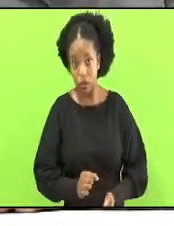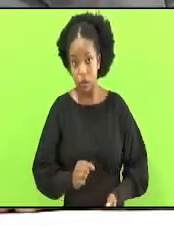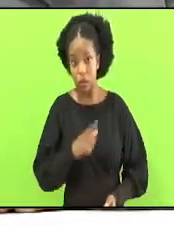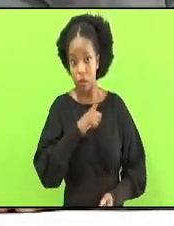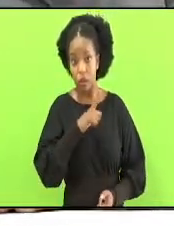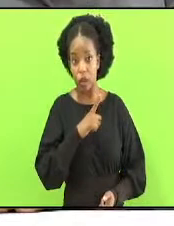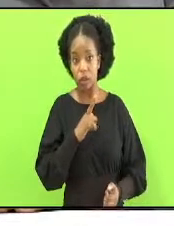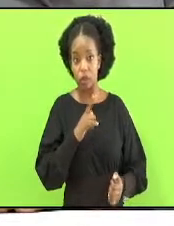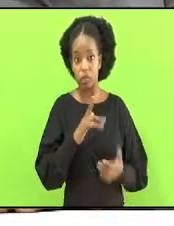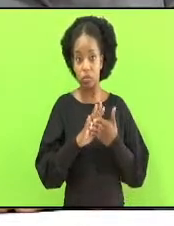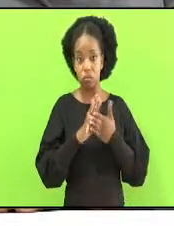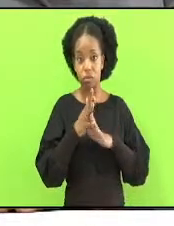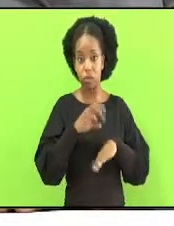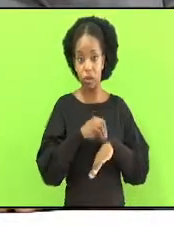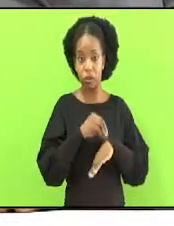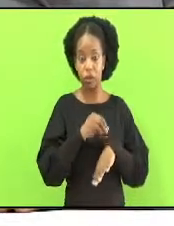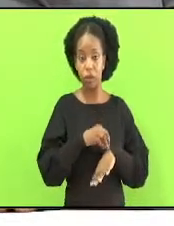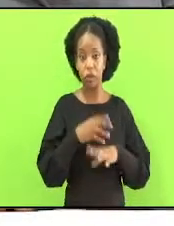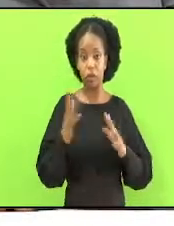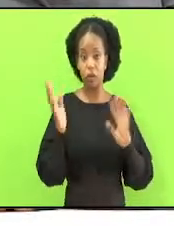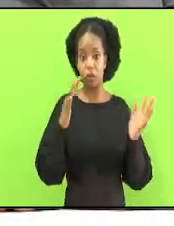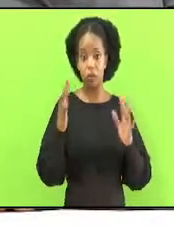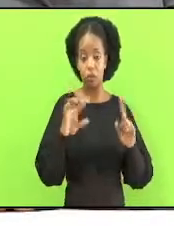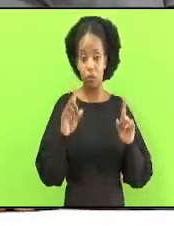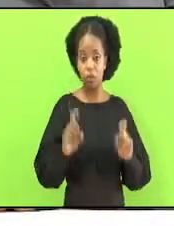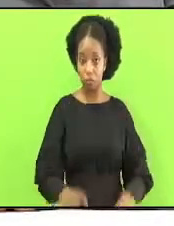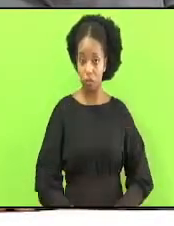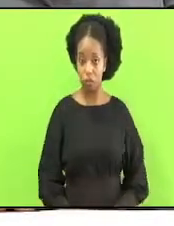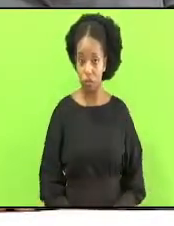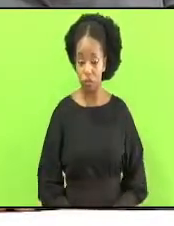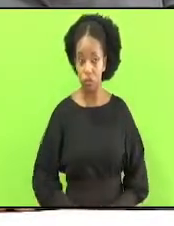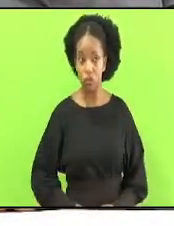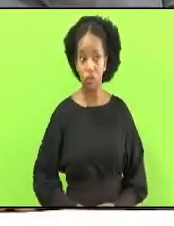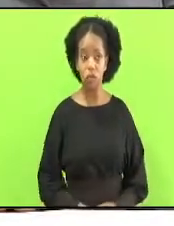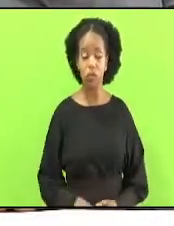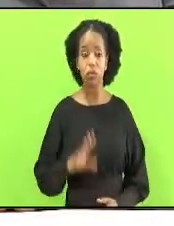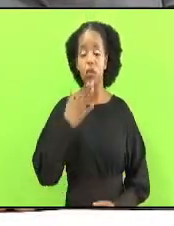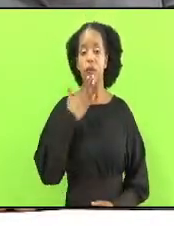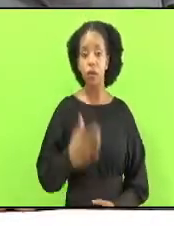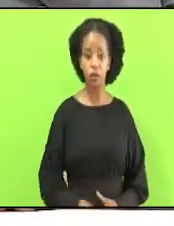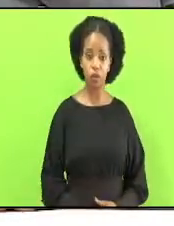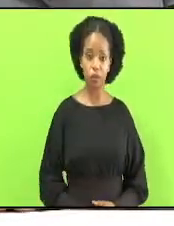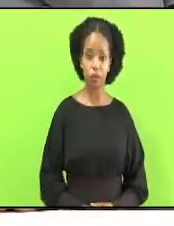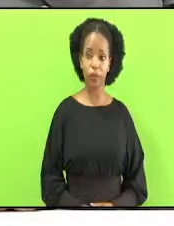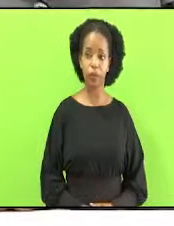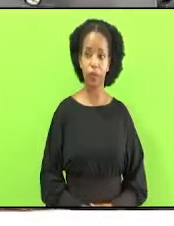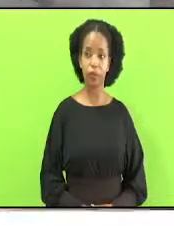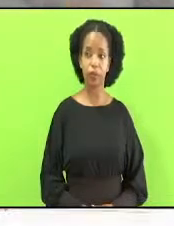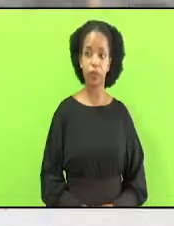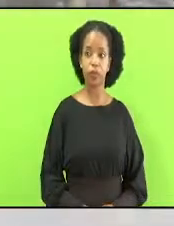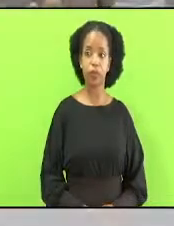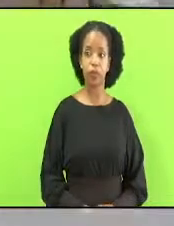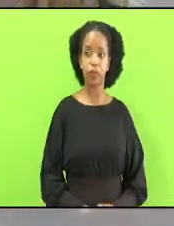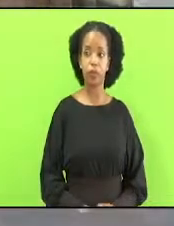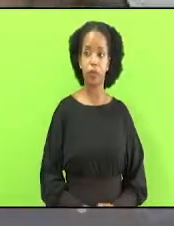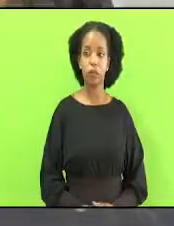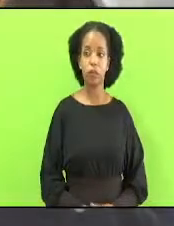causing climate change problems or polluting the skies? Ke a leboga. Thank you.